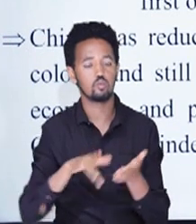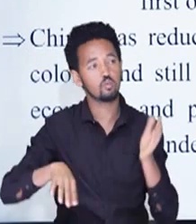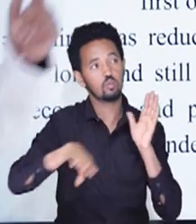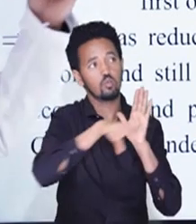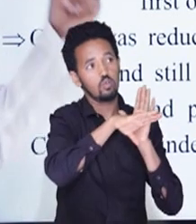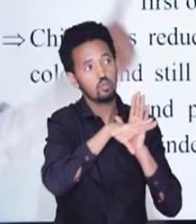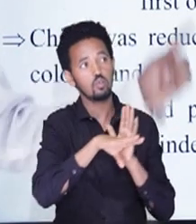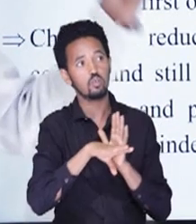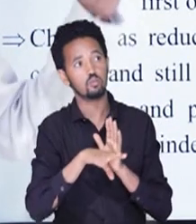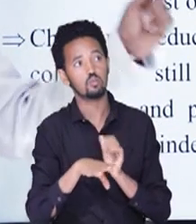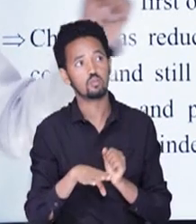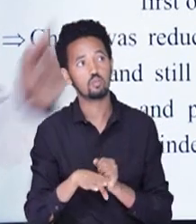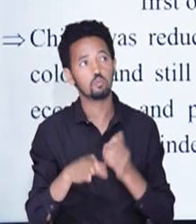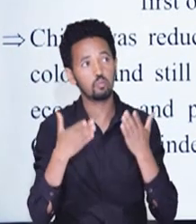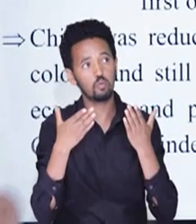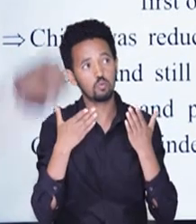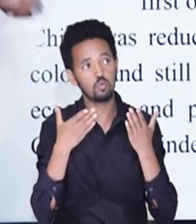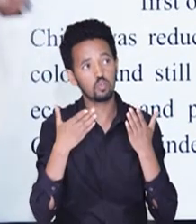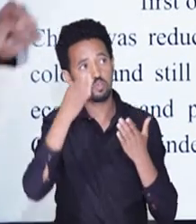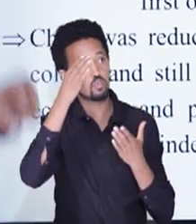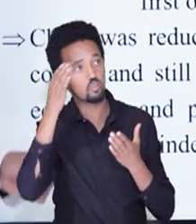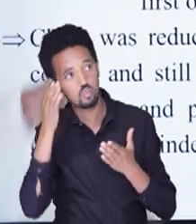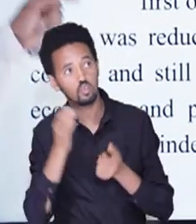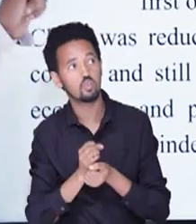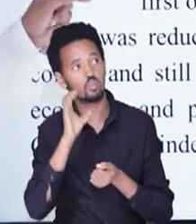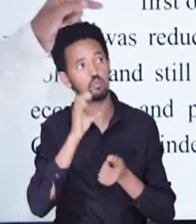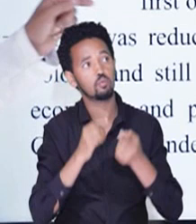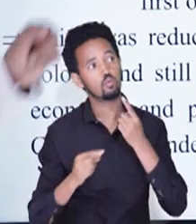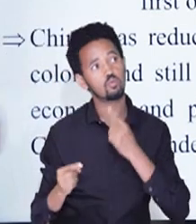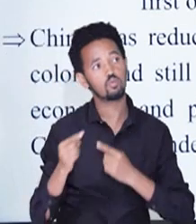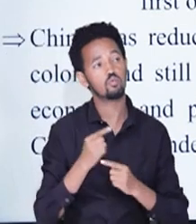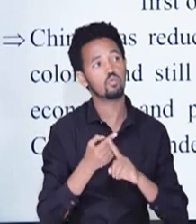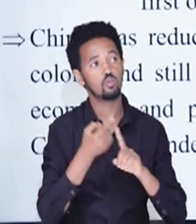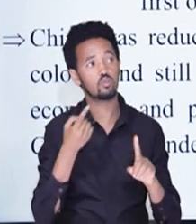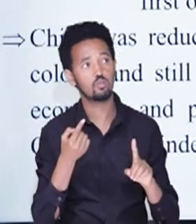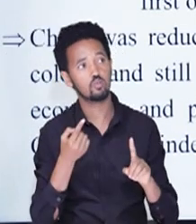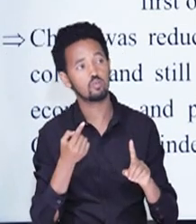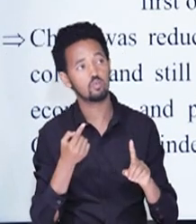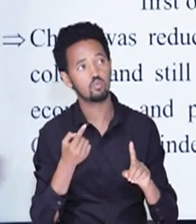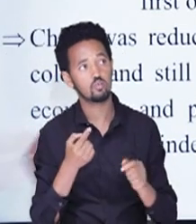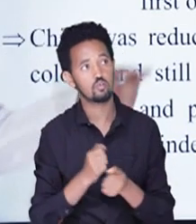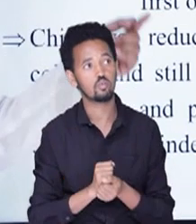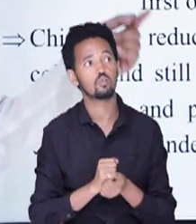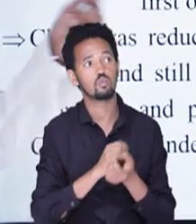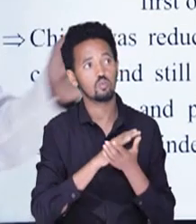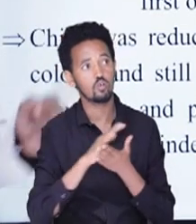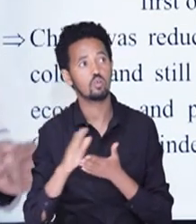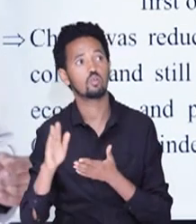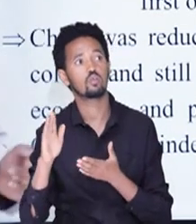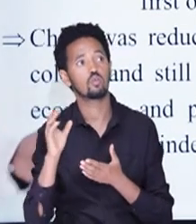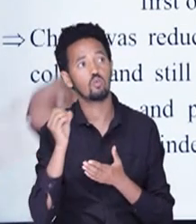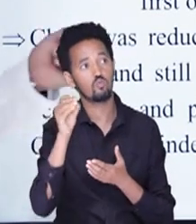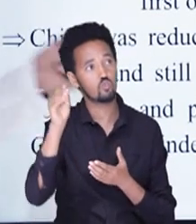century, Britain defeated China and imposed the first of unequal treaty on